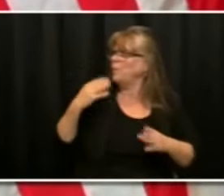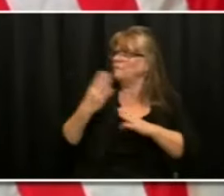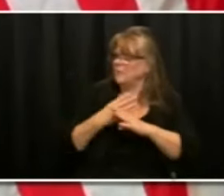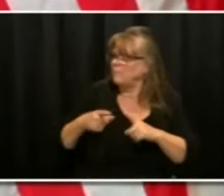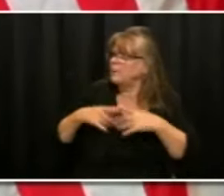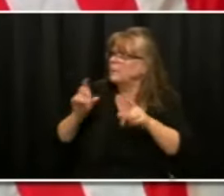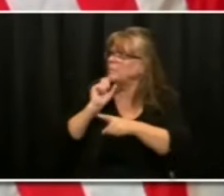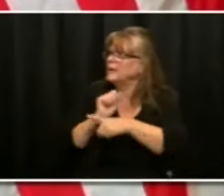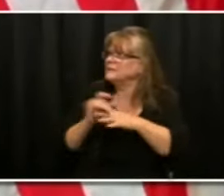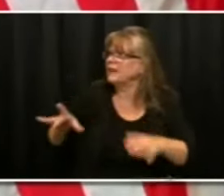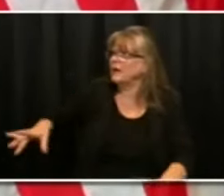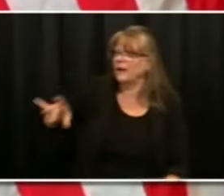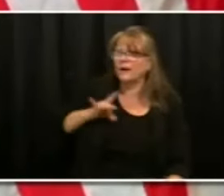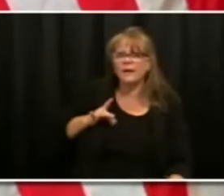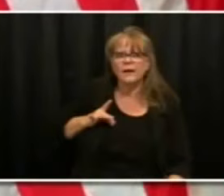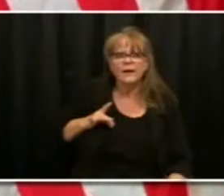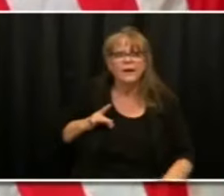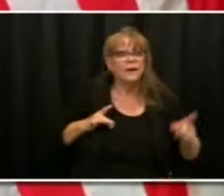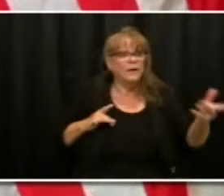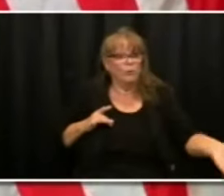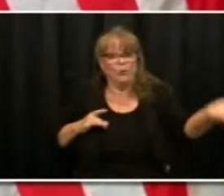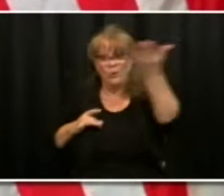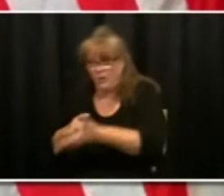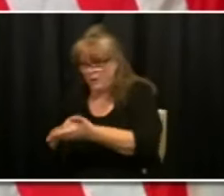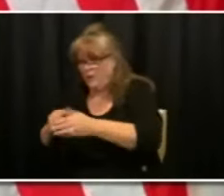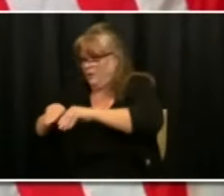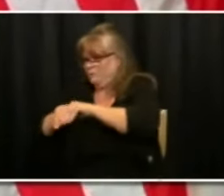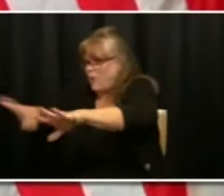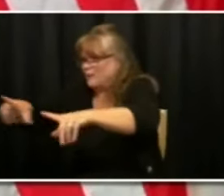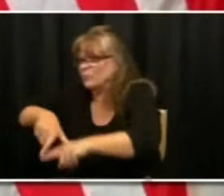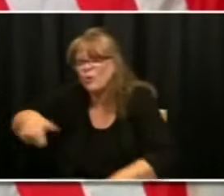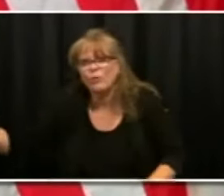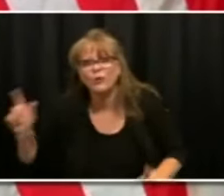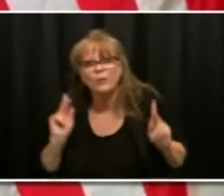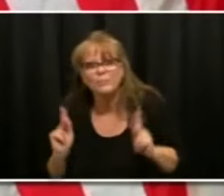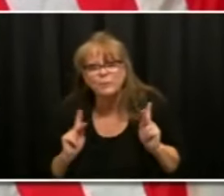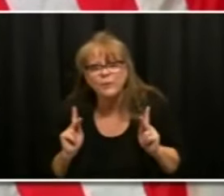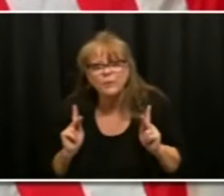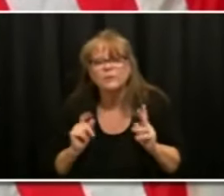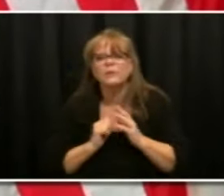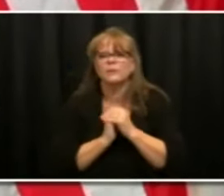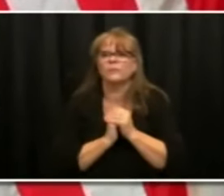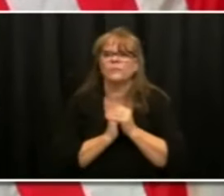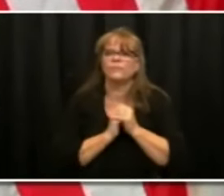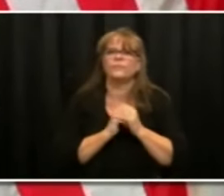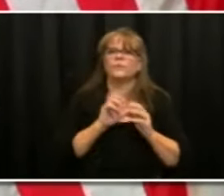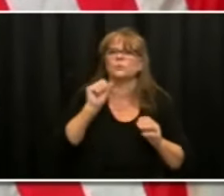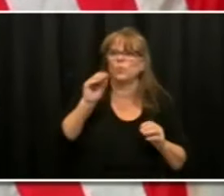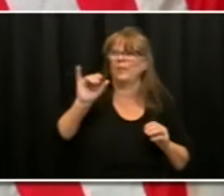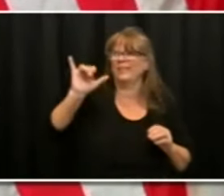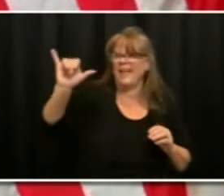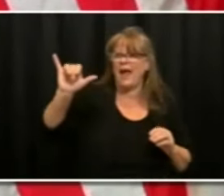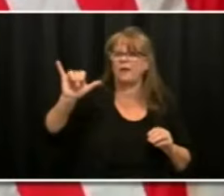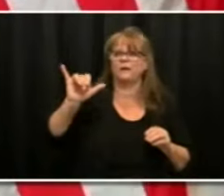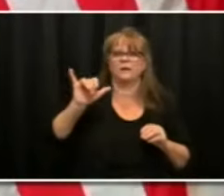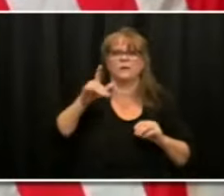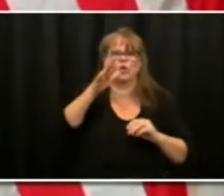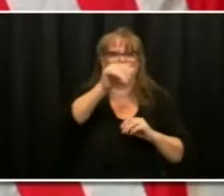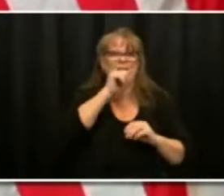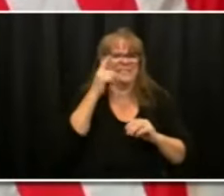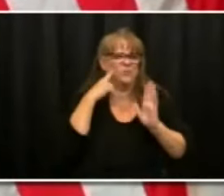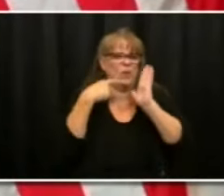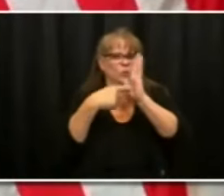into television, radio, retail over the next few weeks. Step Up Colorado will run statewide through December